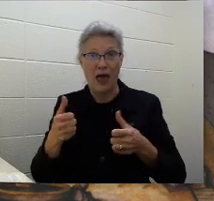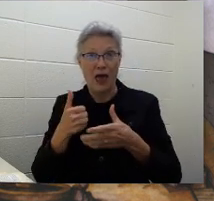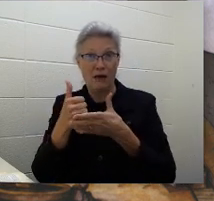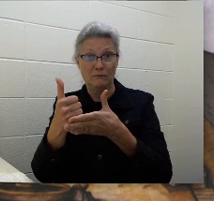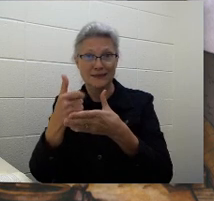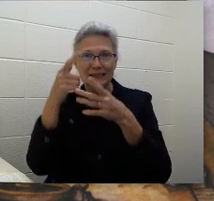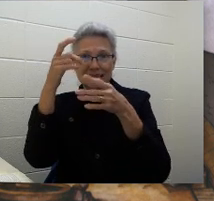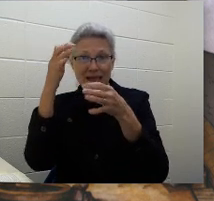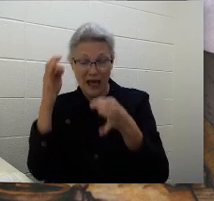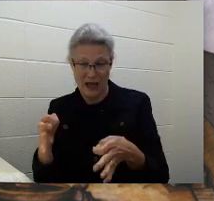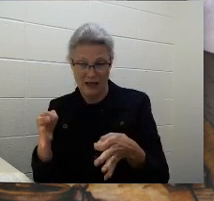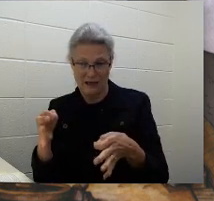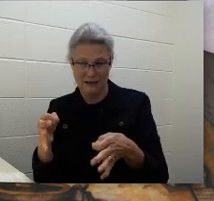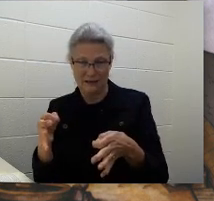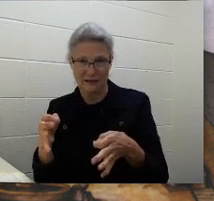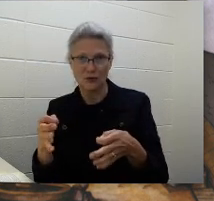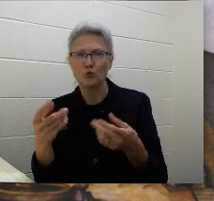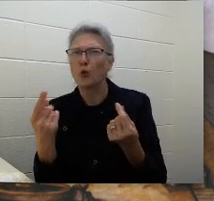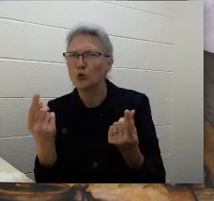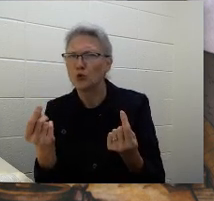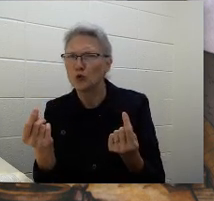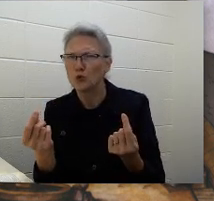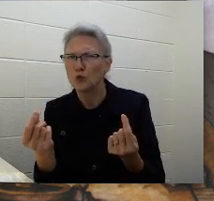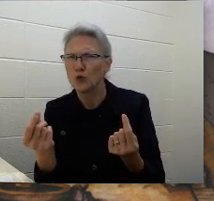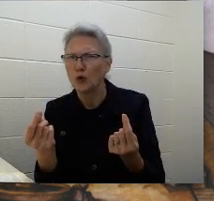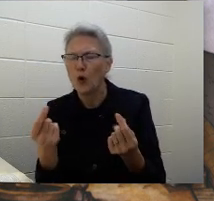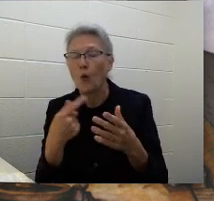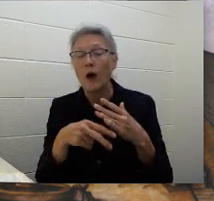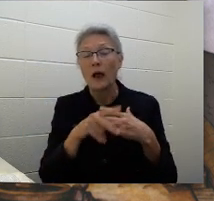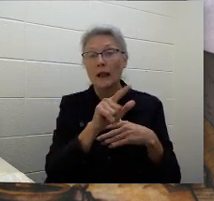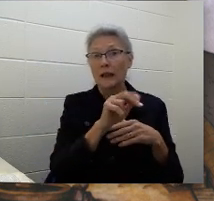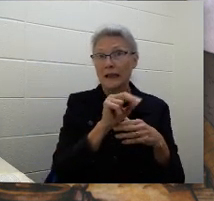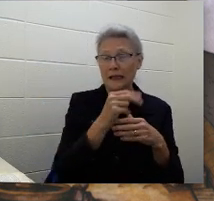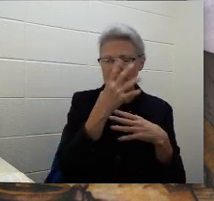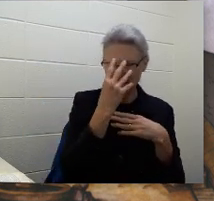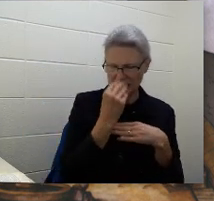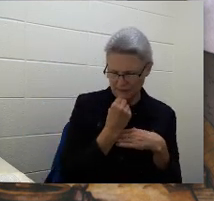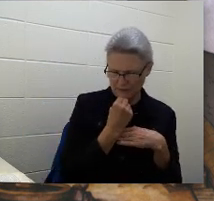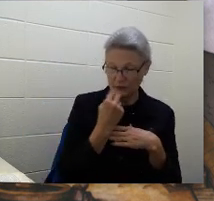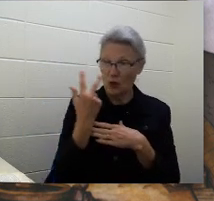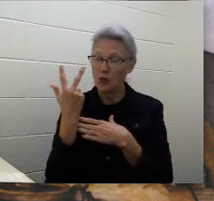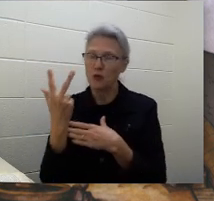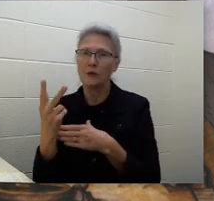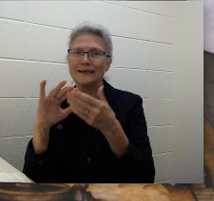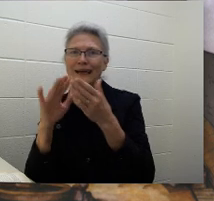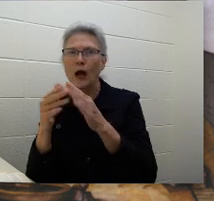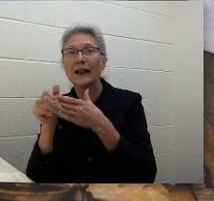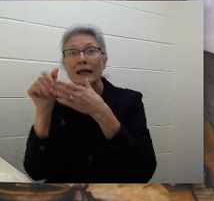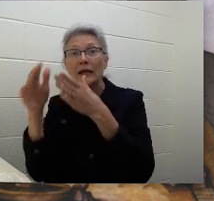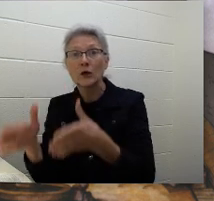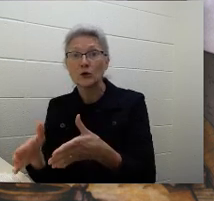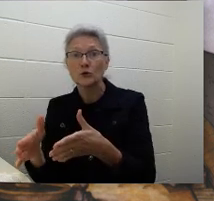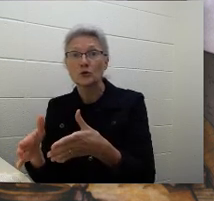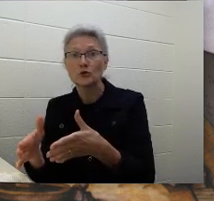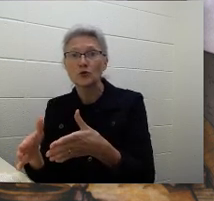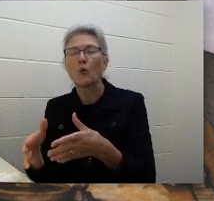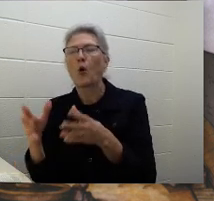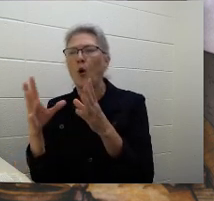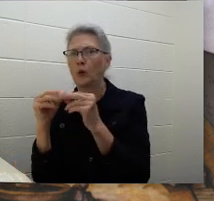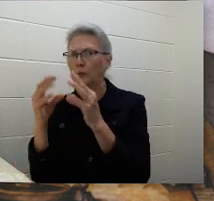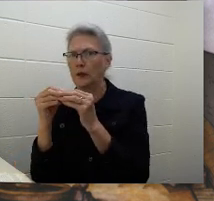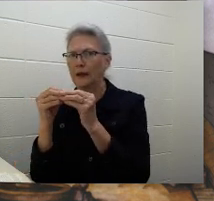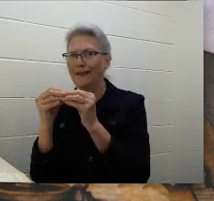While Lena slept, the 3 town leaders were holding a meeting. They sat at a table in the tower room of the town